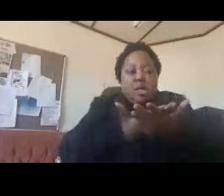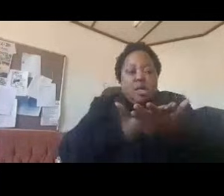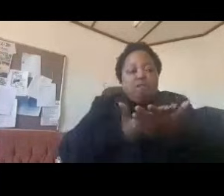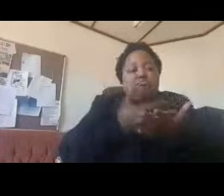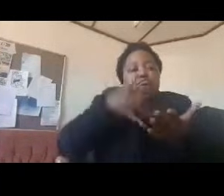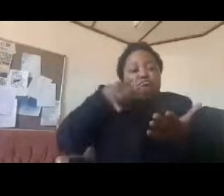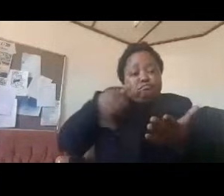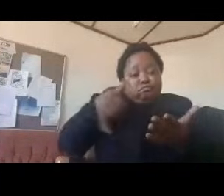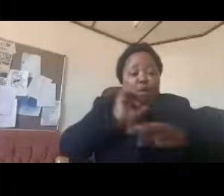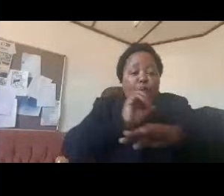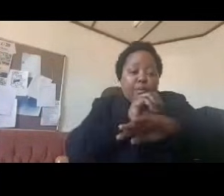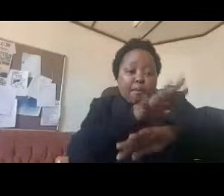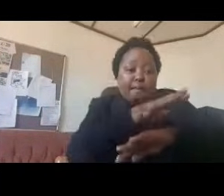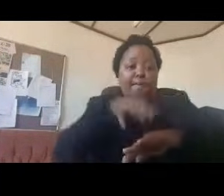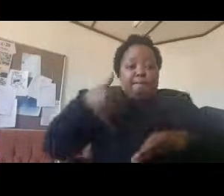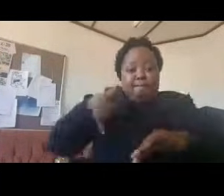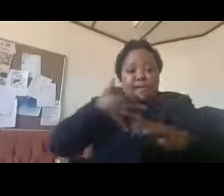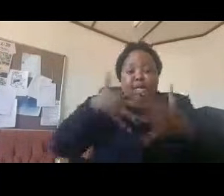escalates again.